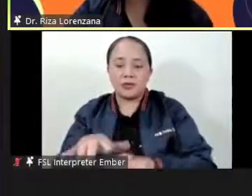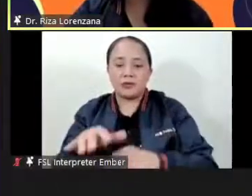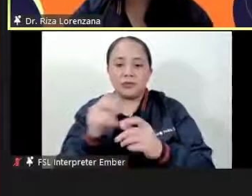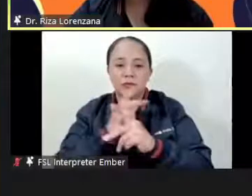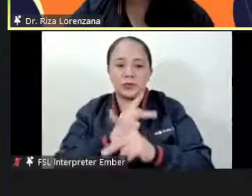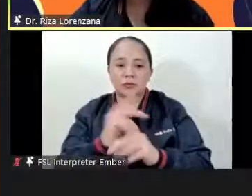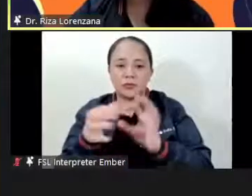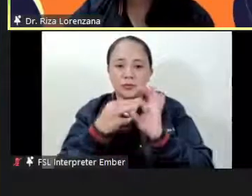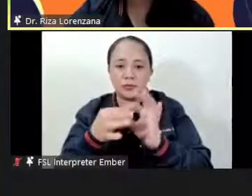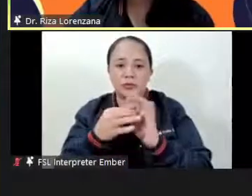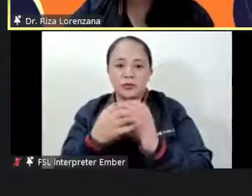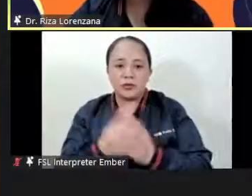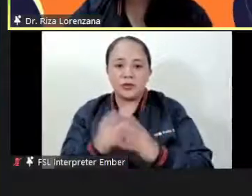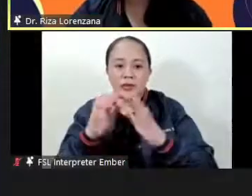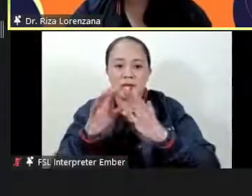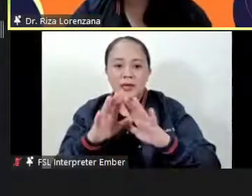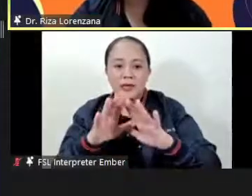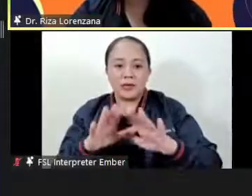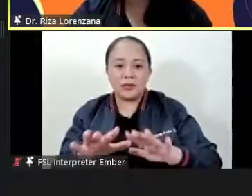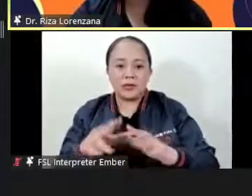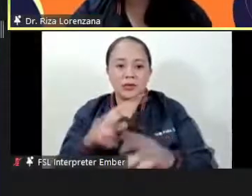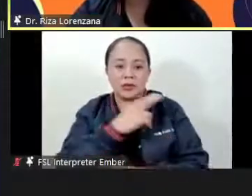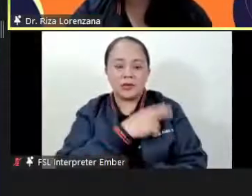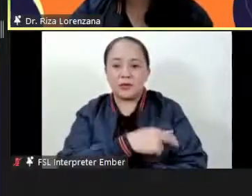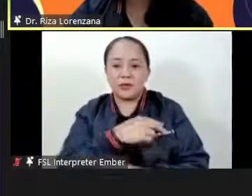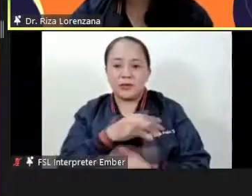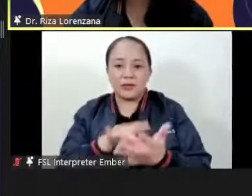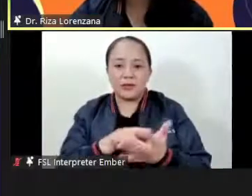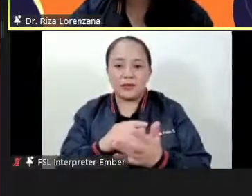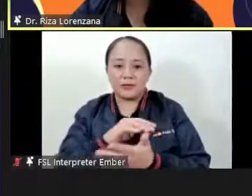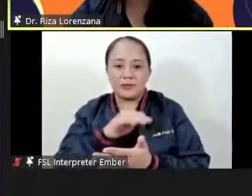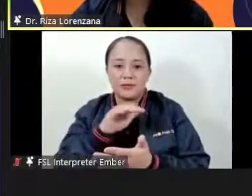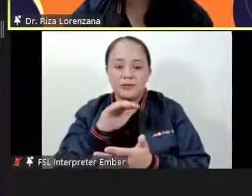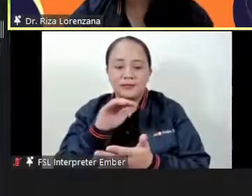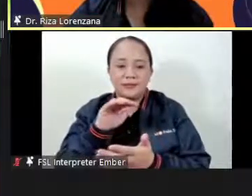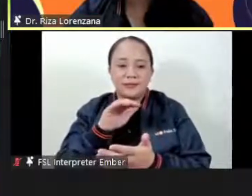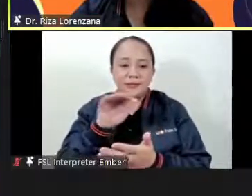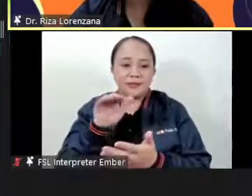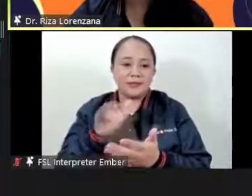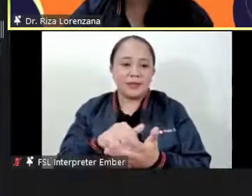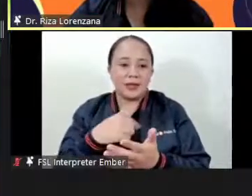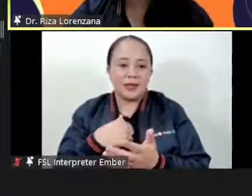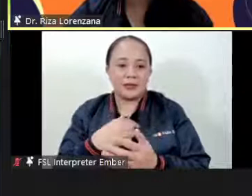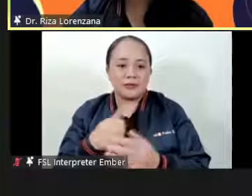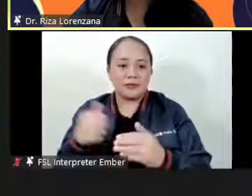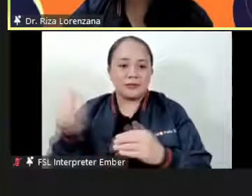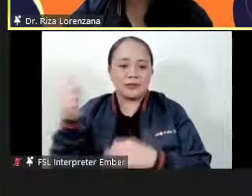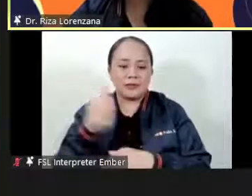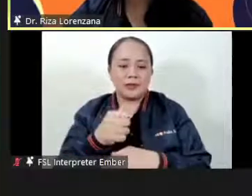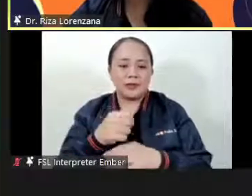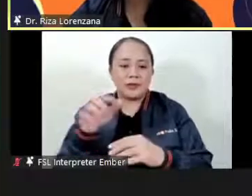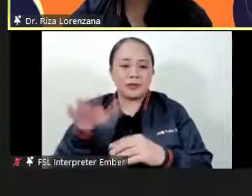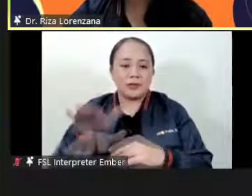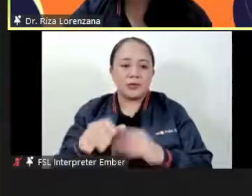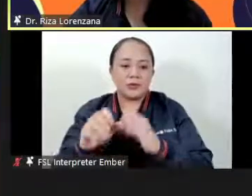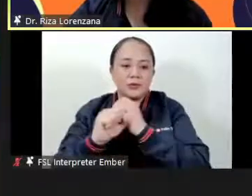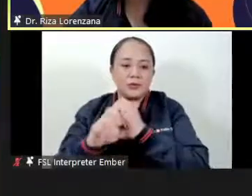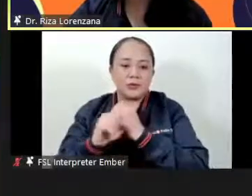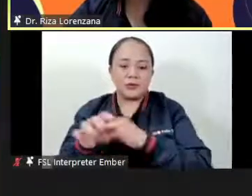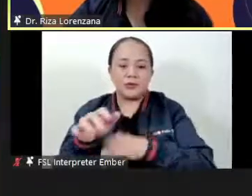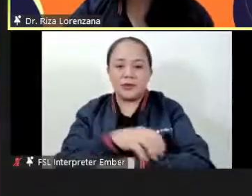at the Ocean Hospital and Medical Center, and the head of the Child Advocacy Unit in Makati Medical